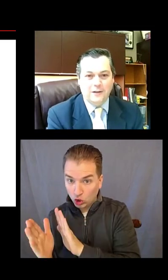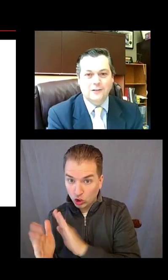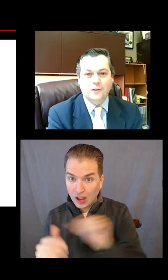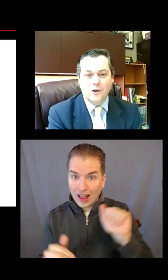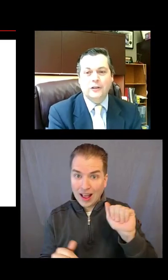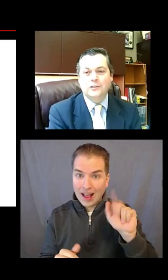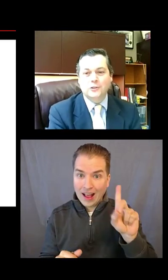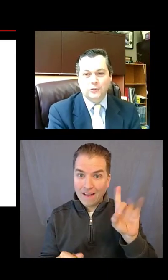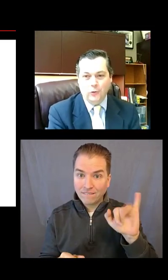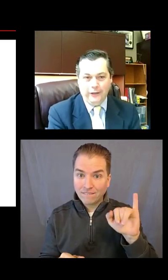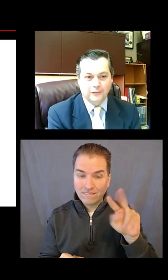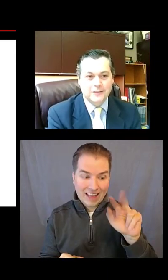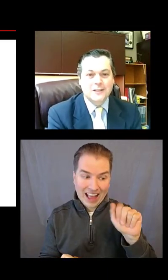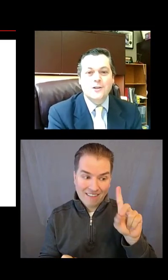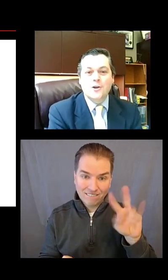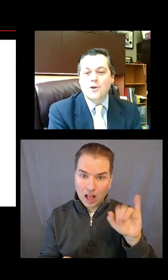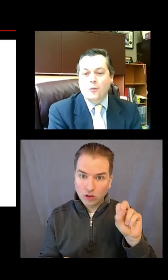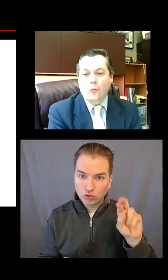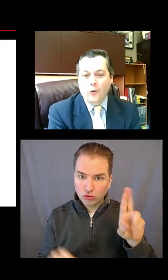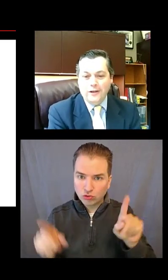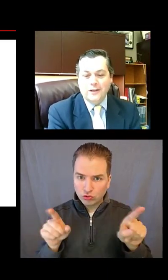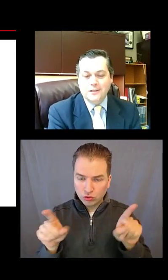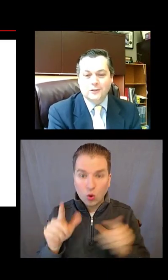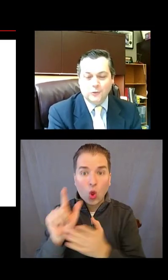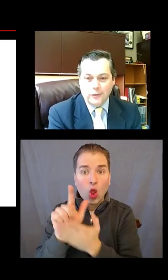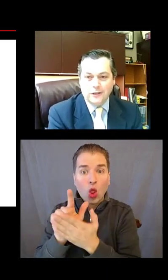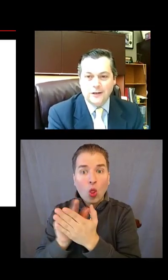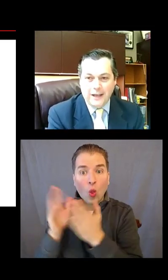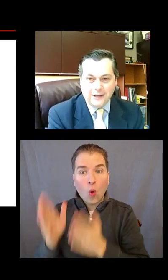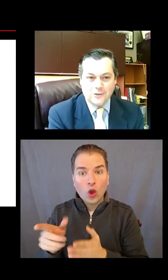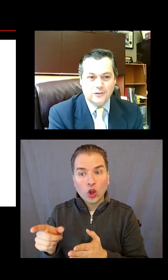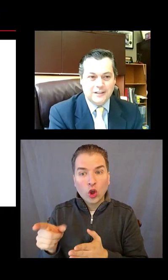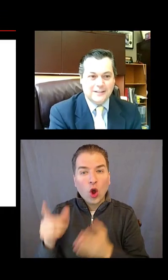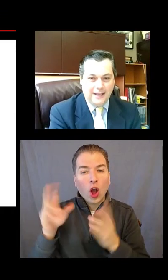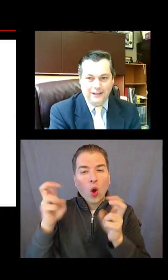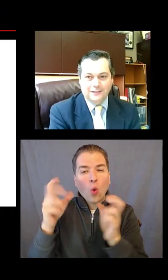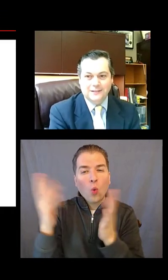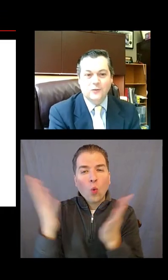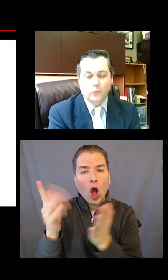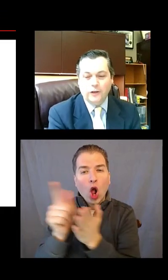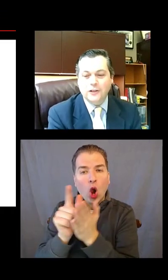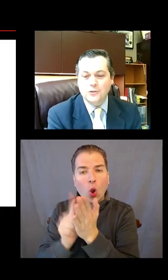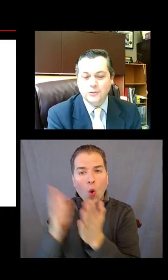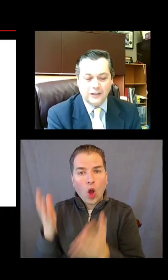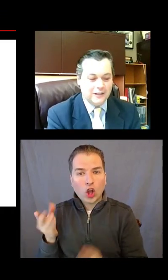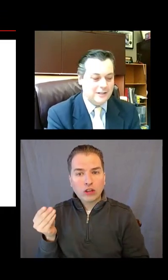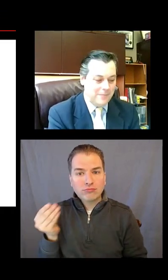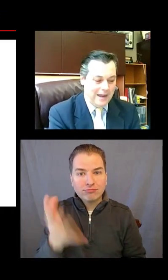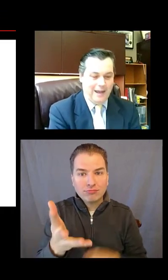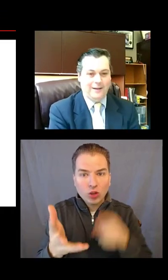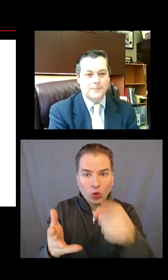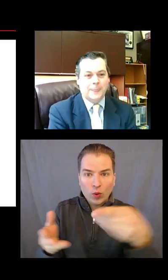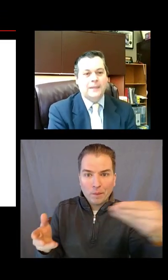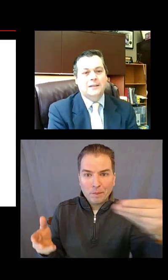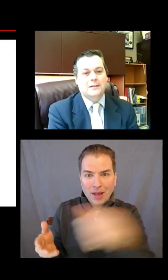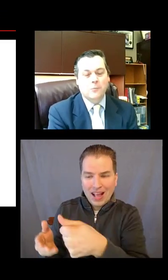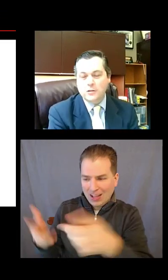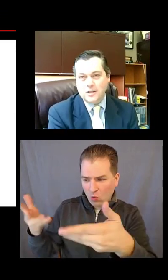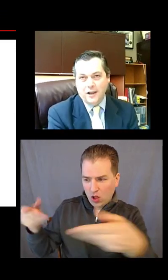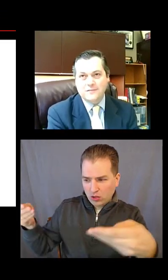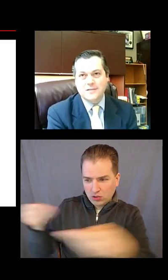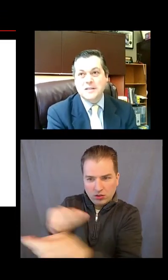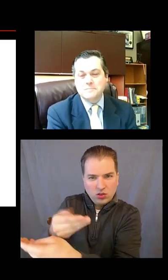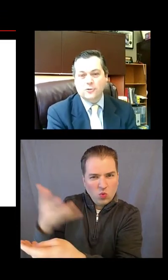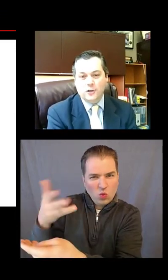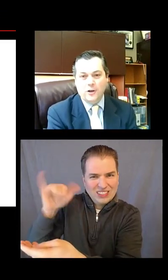know about going to a lawyer. What is the lawyer actually selling and what are you looking to buy?